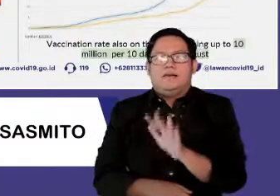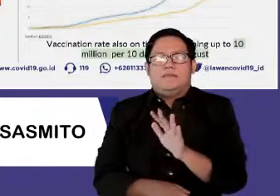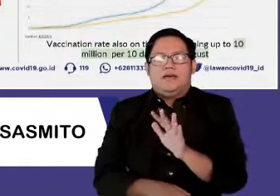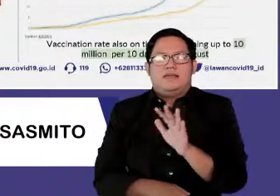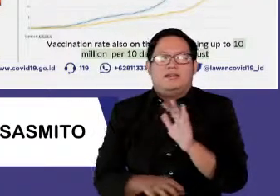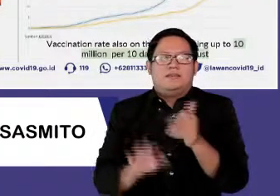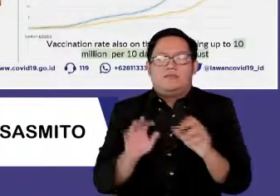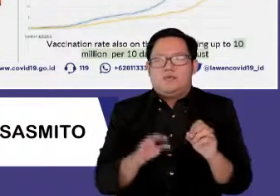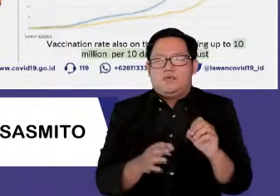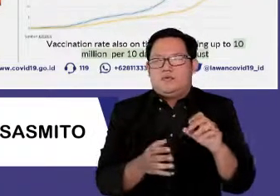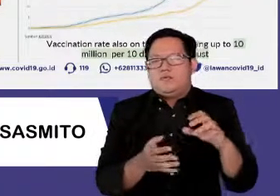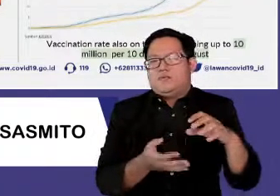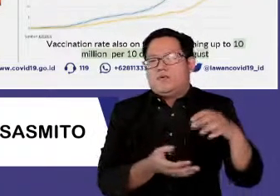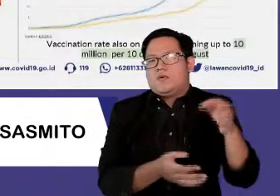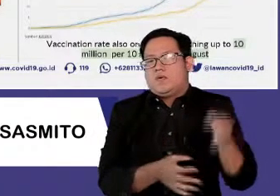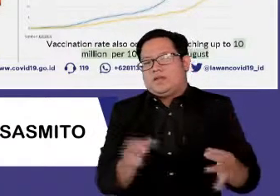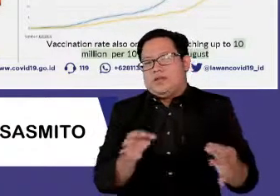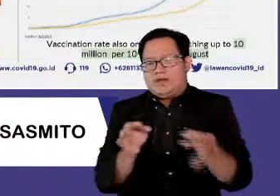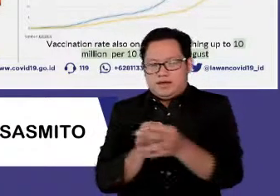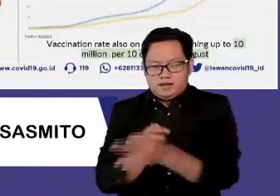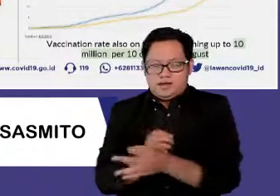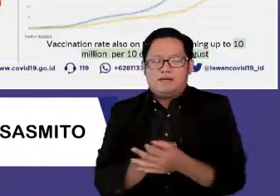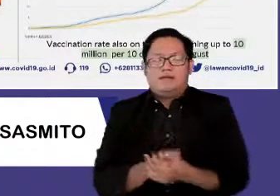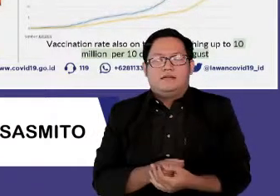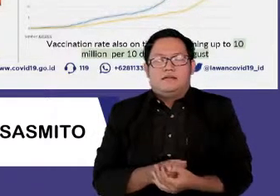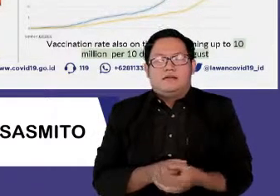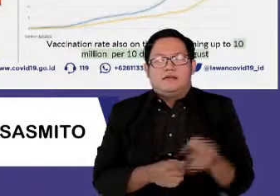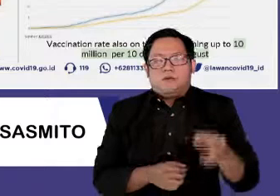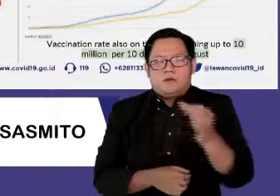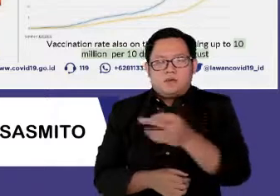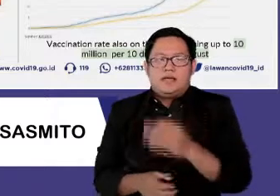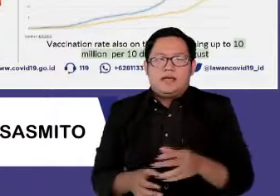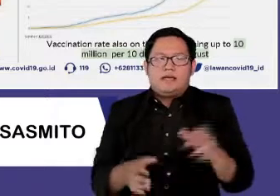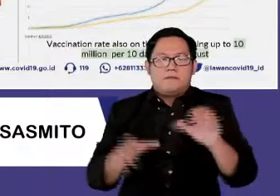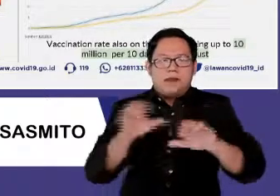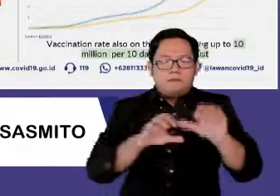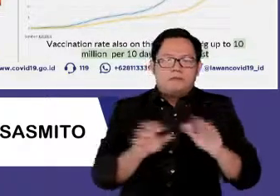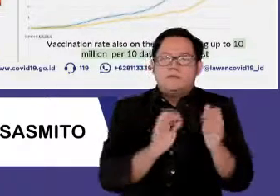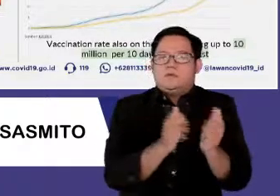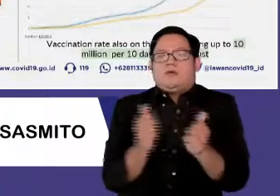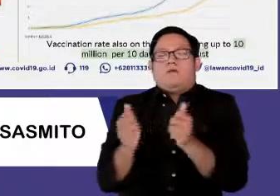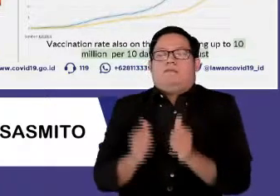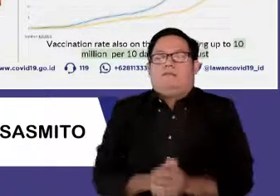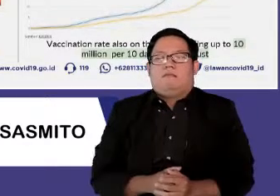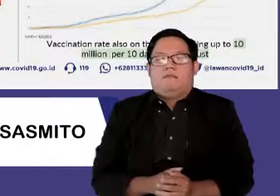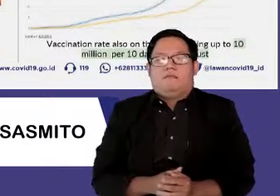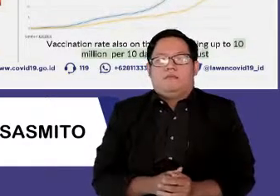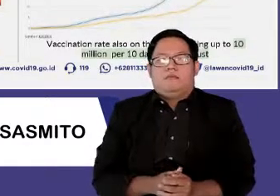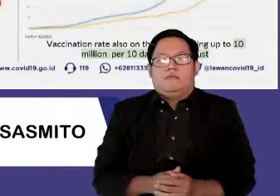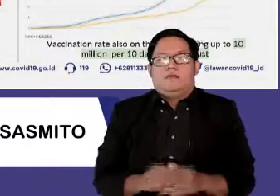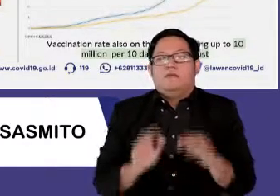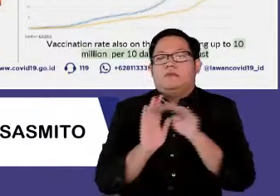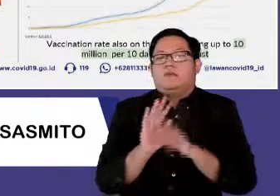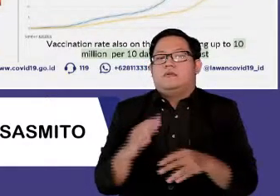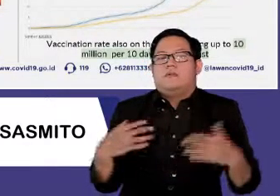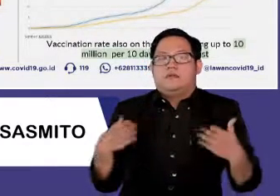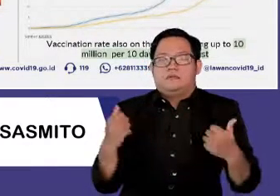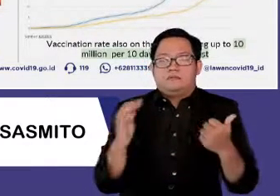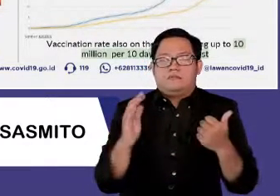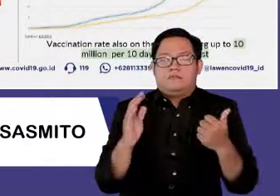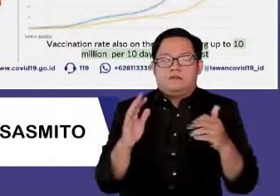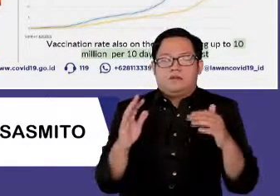cities in keeping their distance. Supervision of health protocols is the key to preventing a spike in